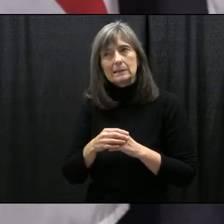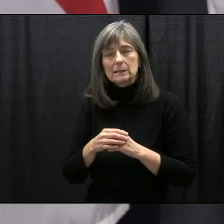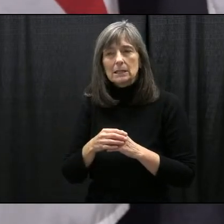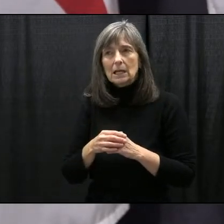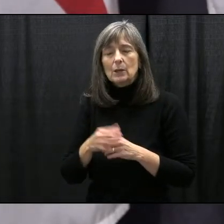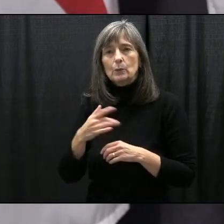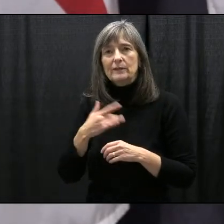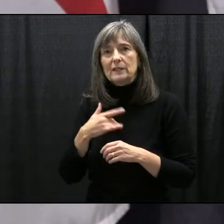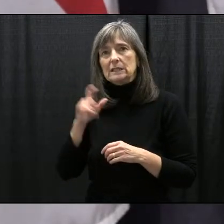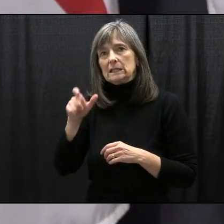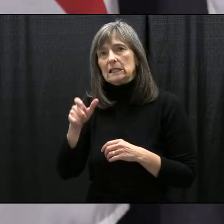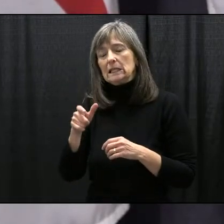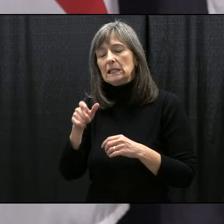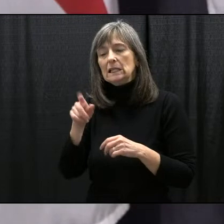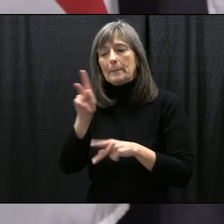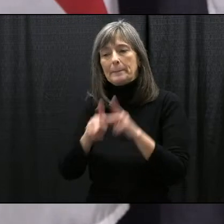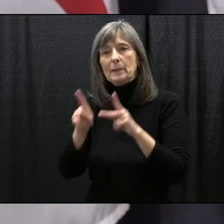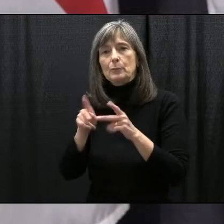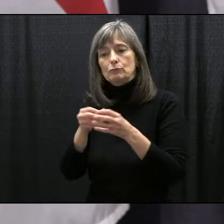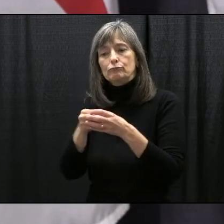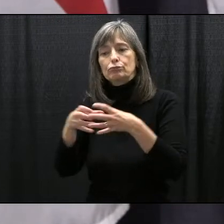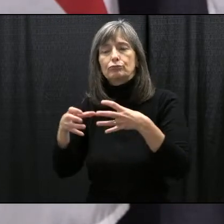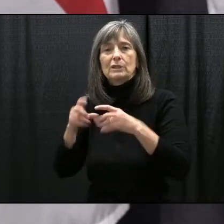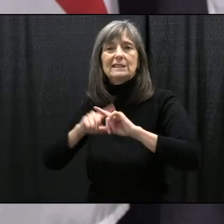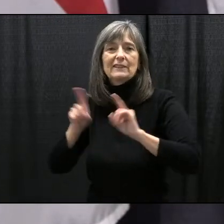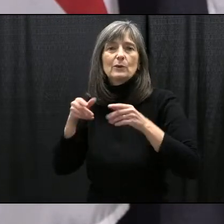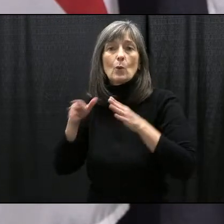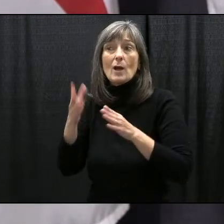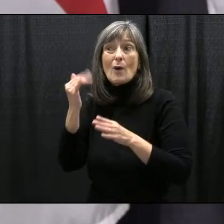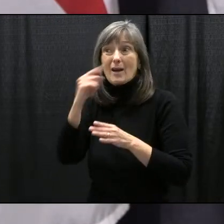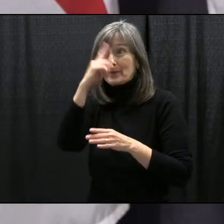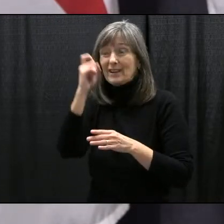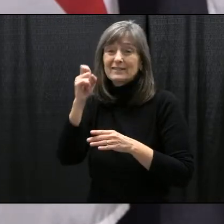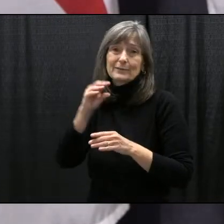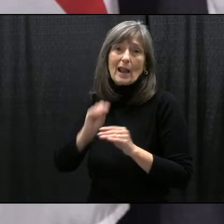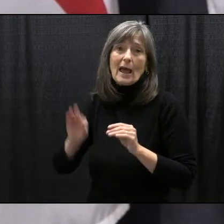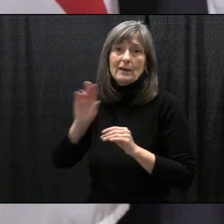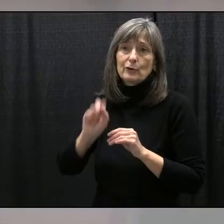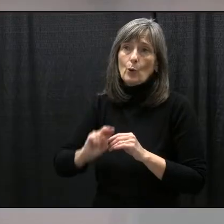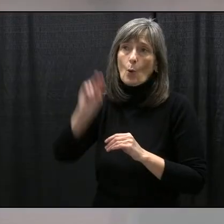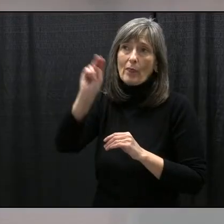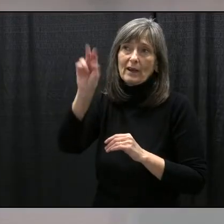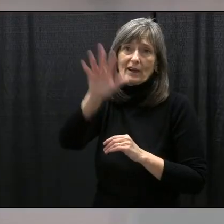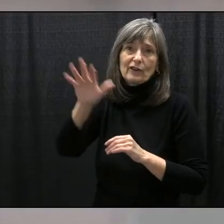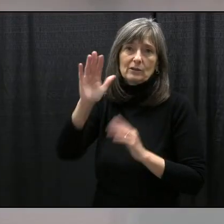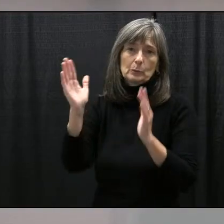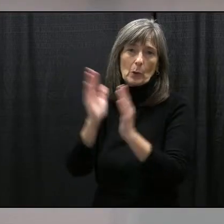need for a different approach simply because of the geography.